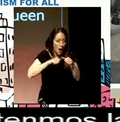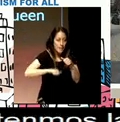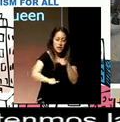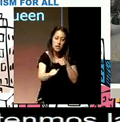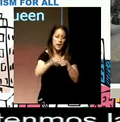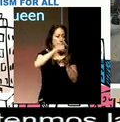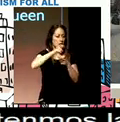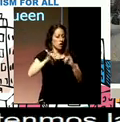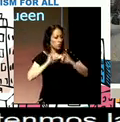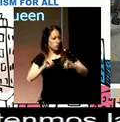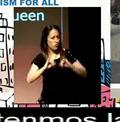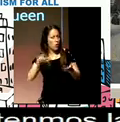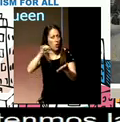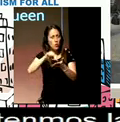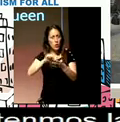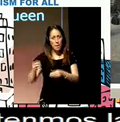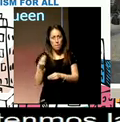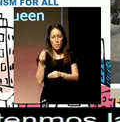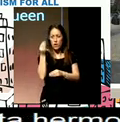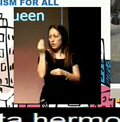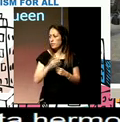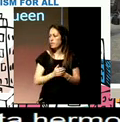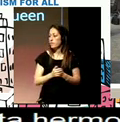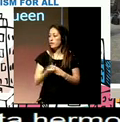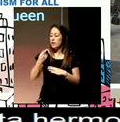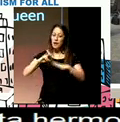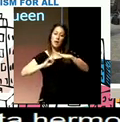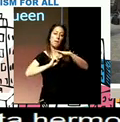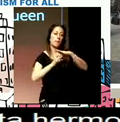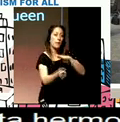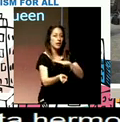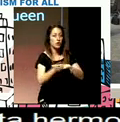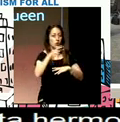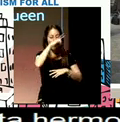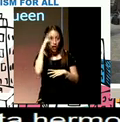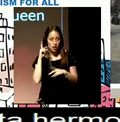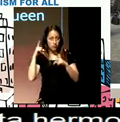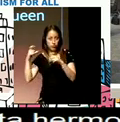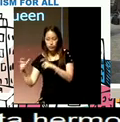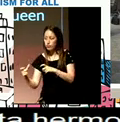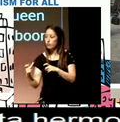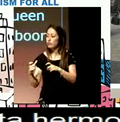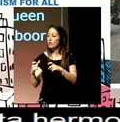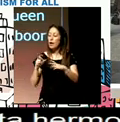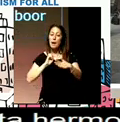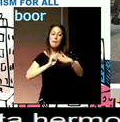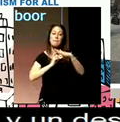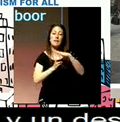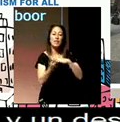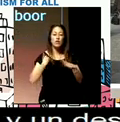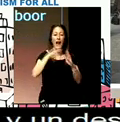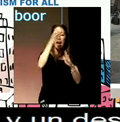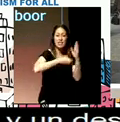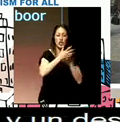Here you can see image of the tram in Burgos, in Bordeaux. Here you can